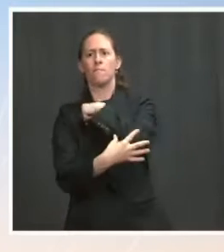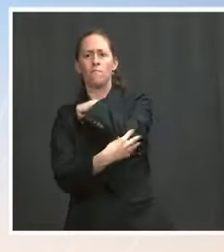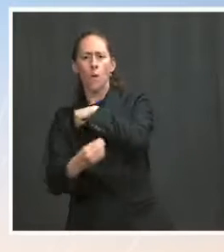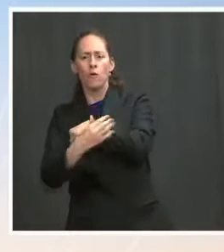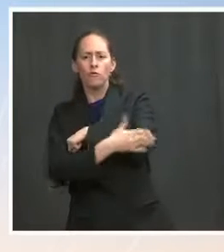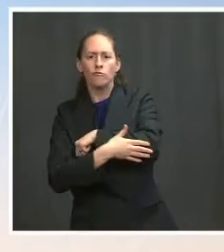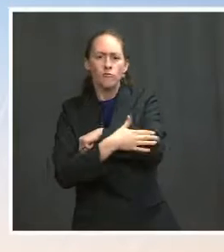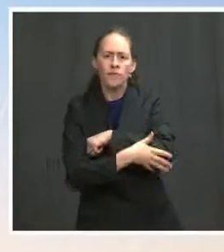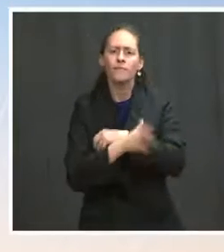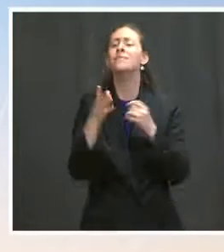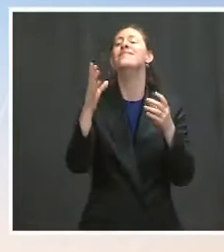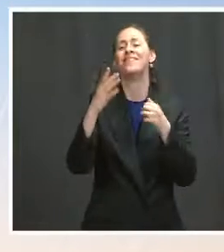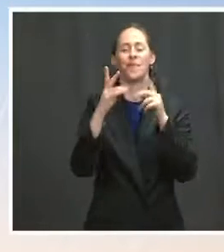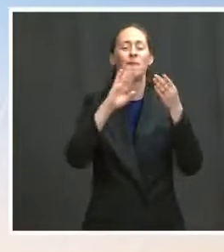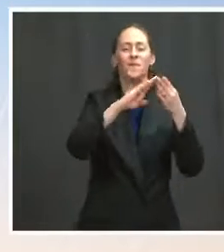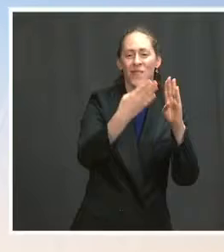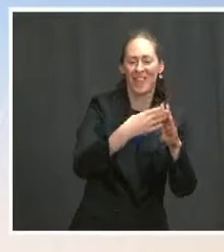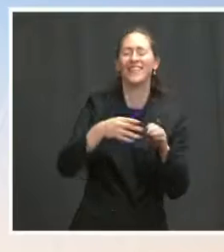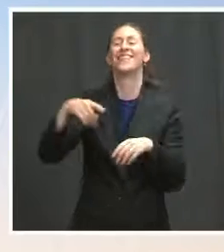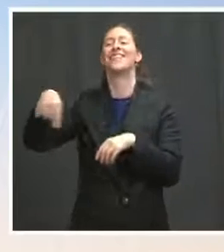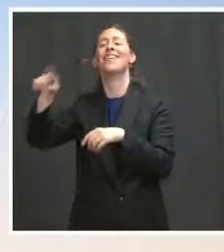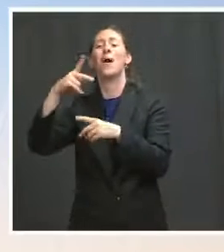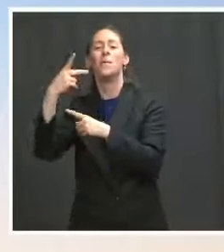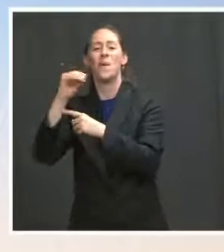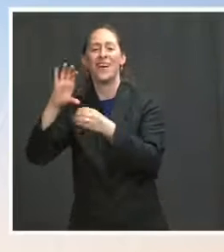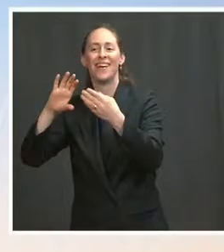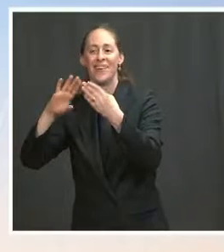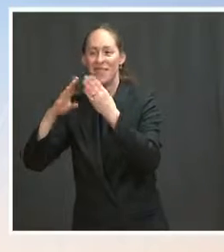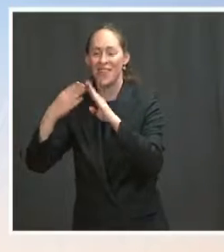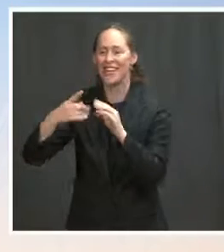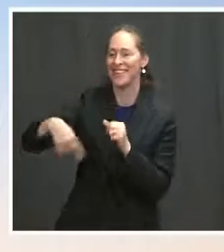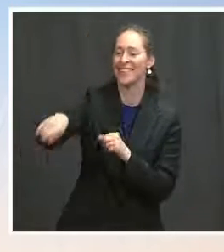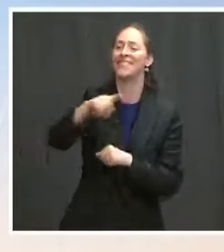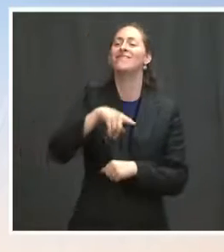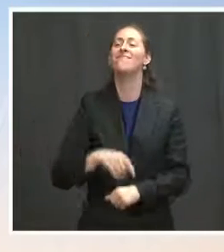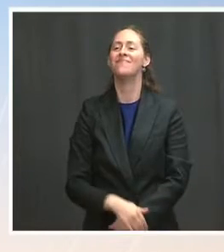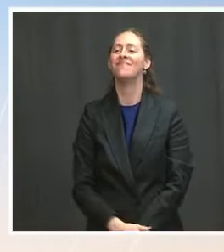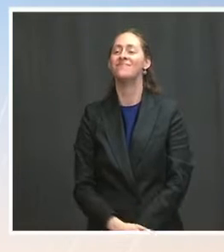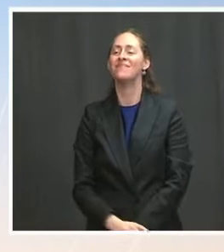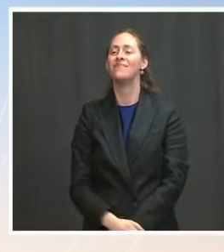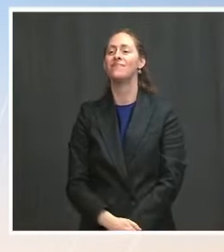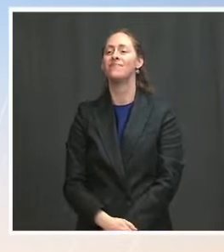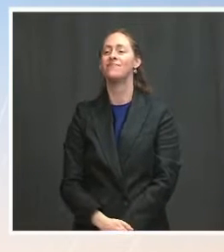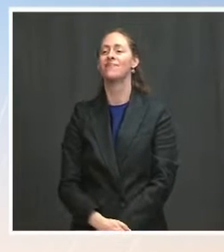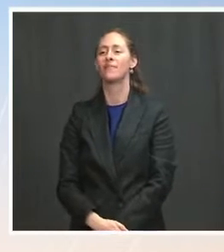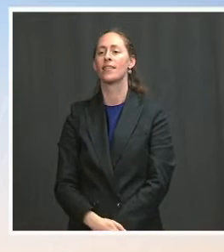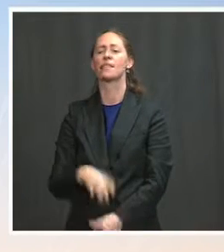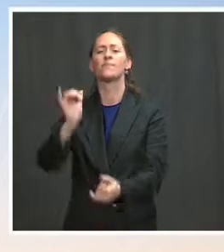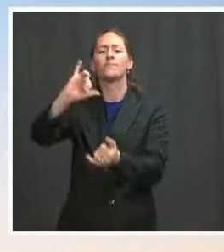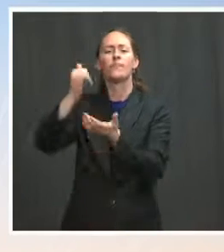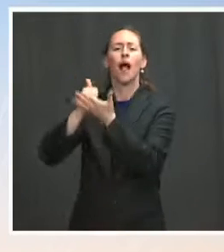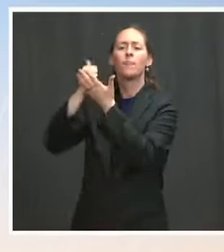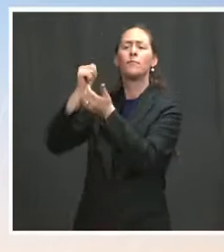note there are huge components of this package that will help address the climate crisis. One is the first